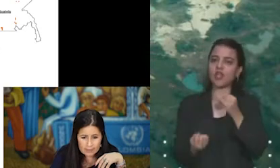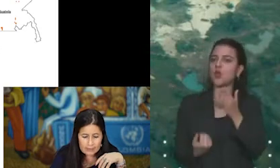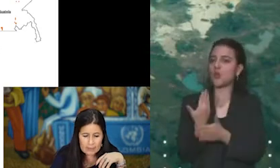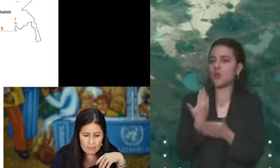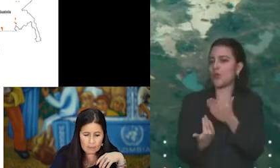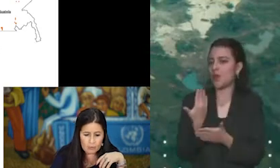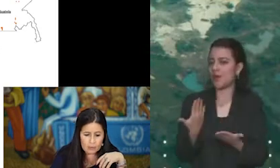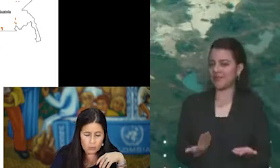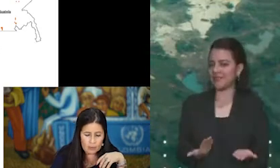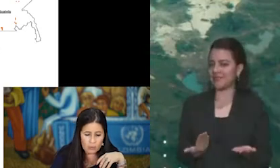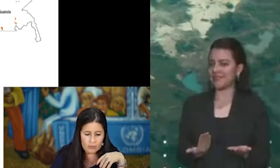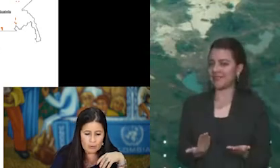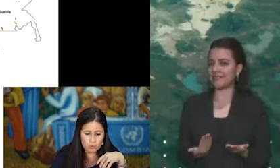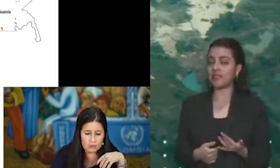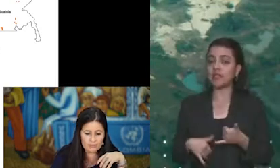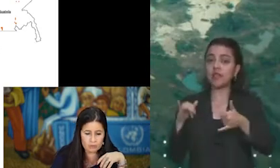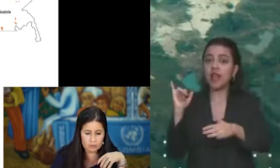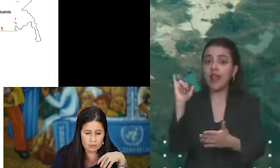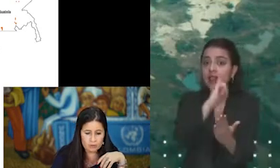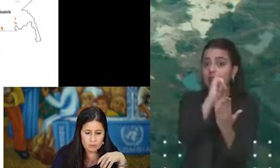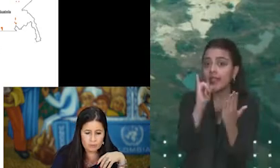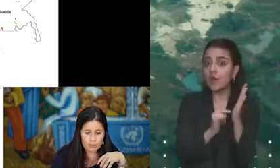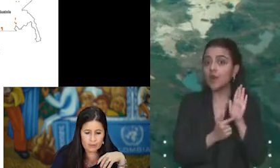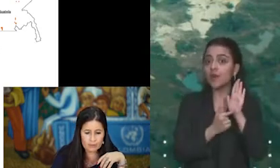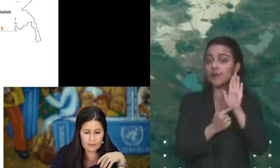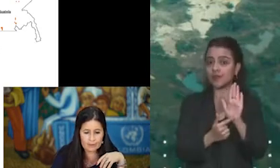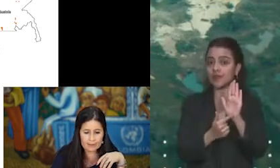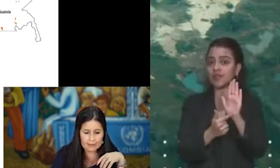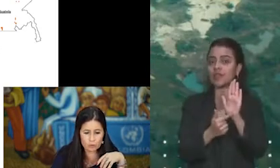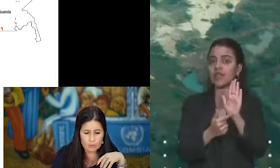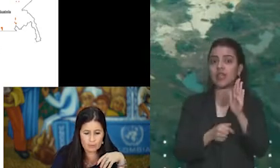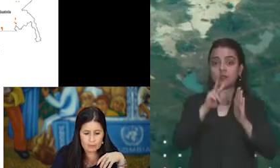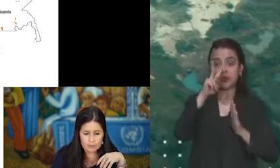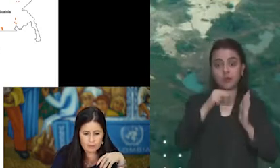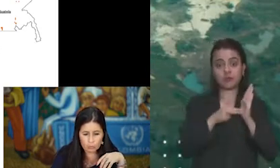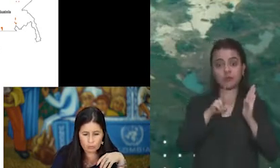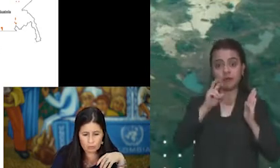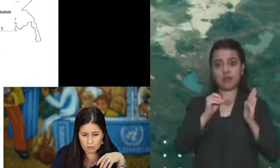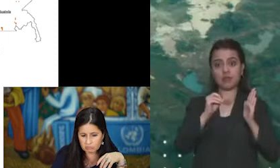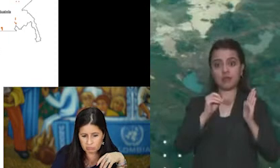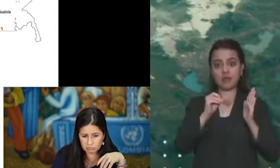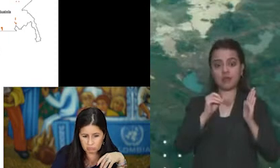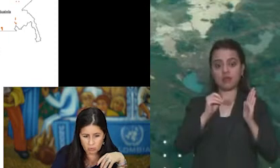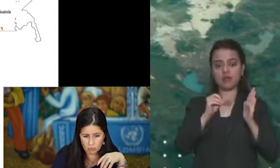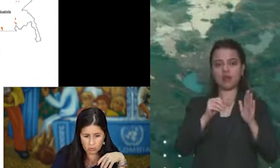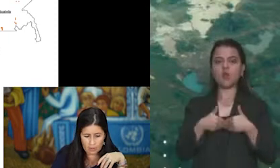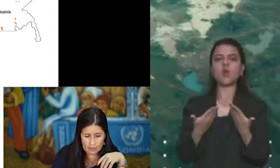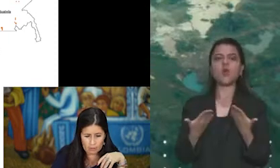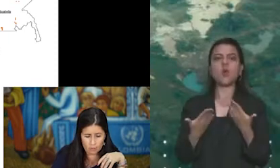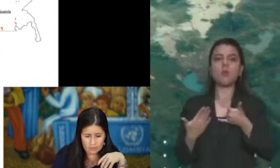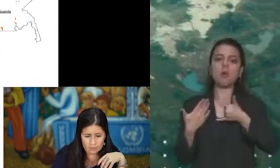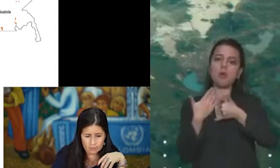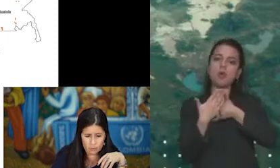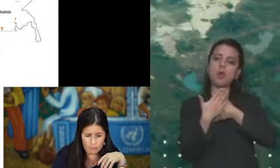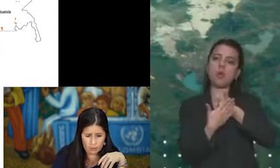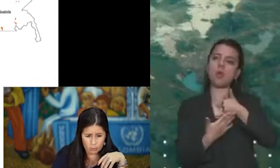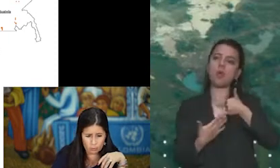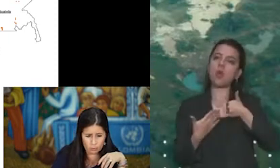also see an illustration that in 2020 we had an area surrounded by forests